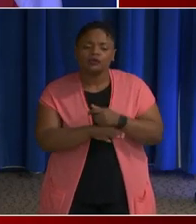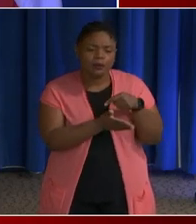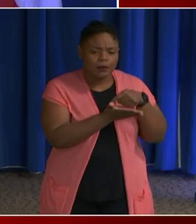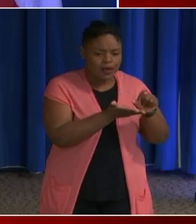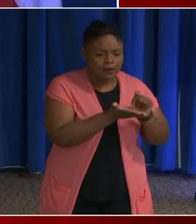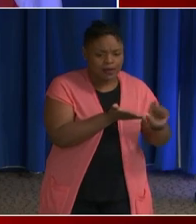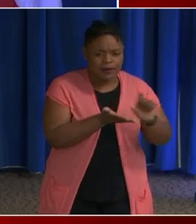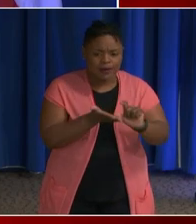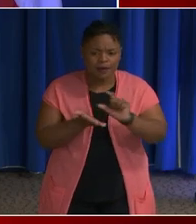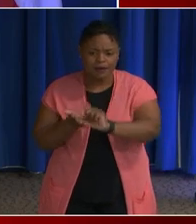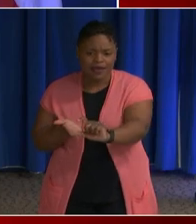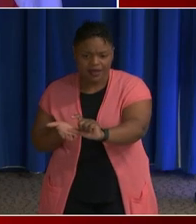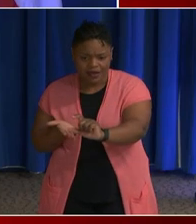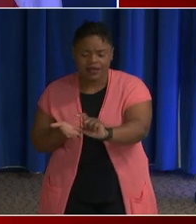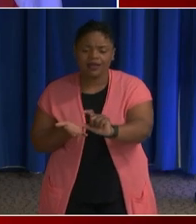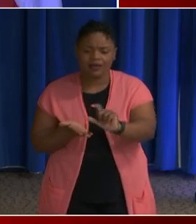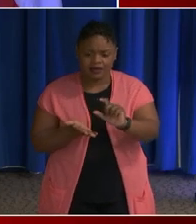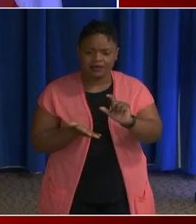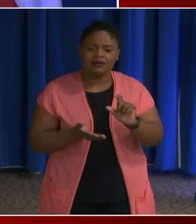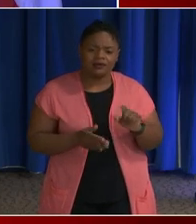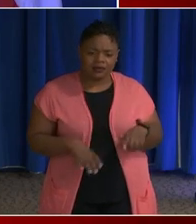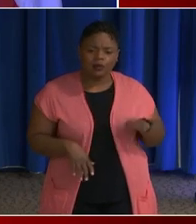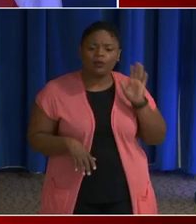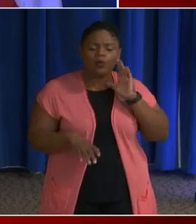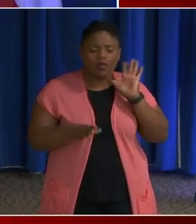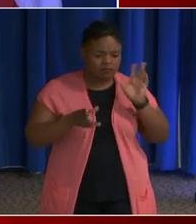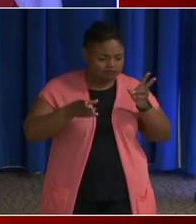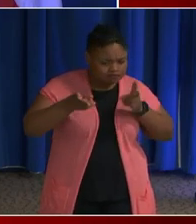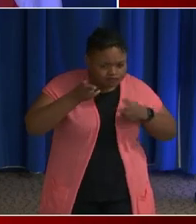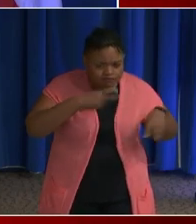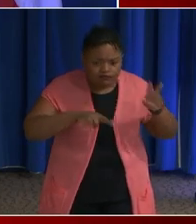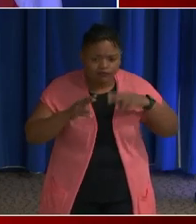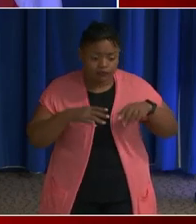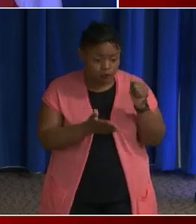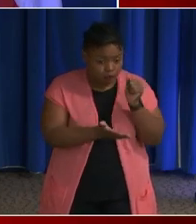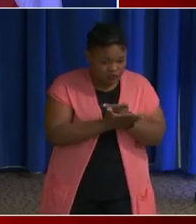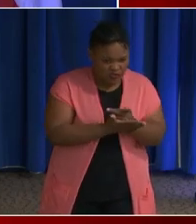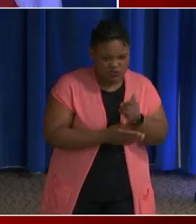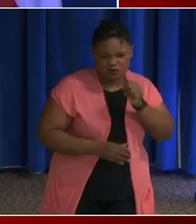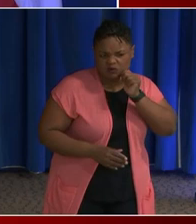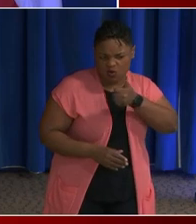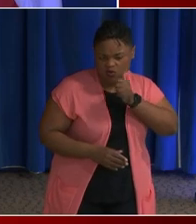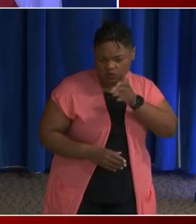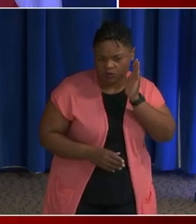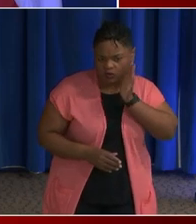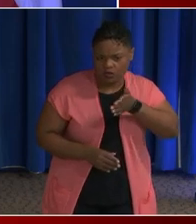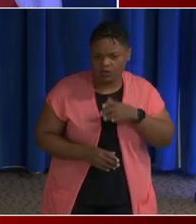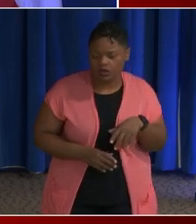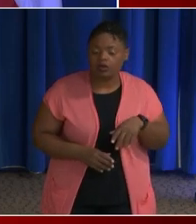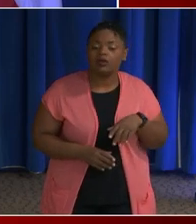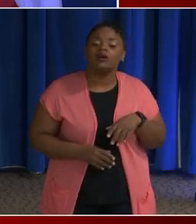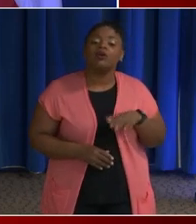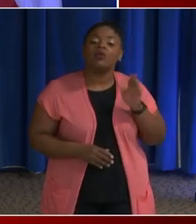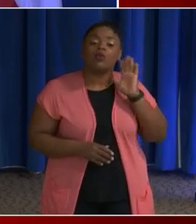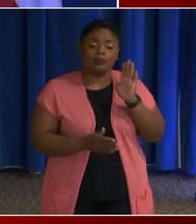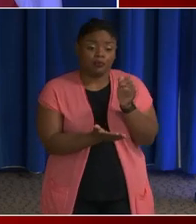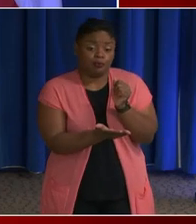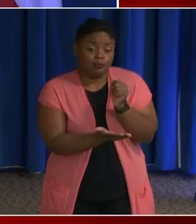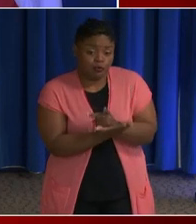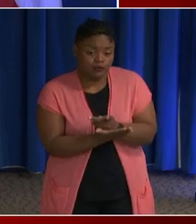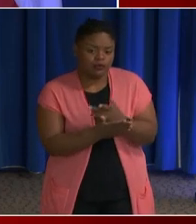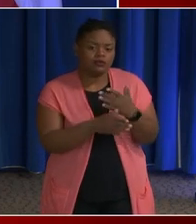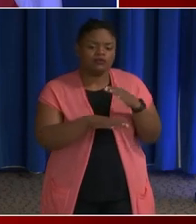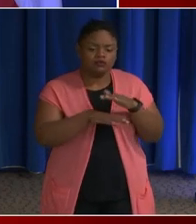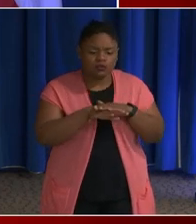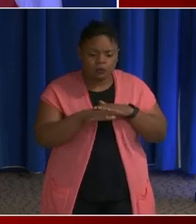will be before us for approval tomorrow. It would be passively approved on a slower track, and we want to see it